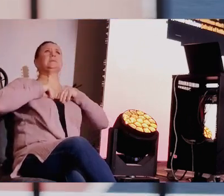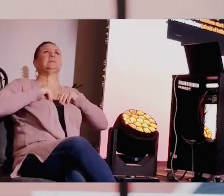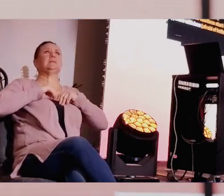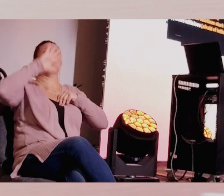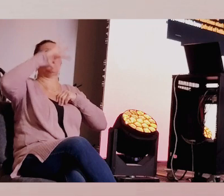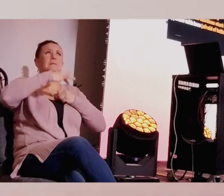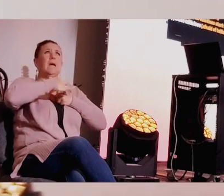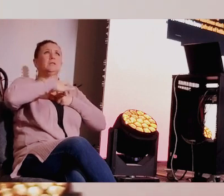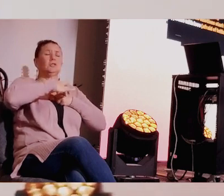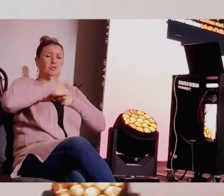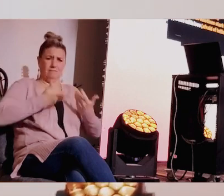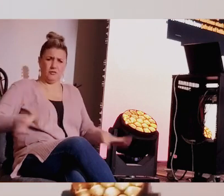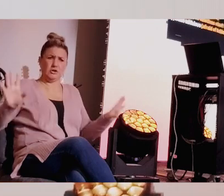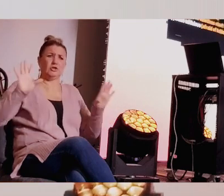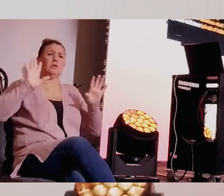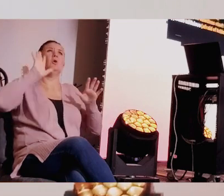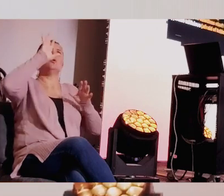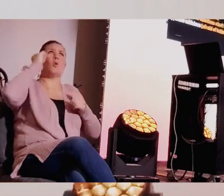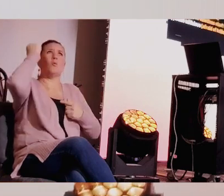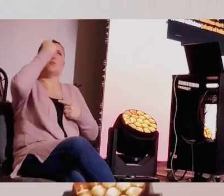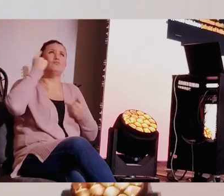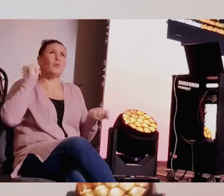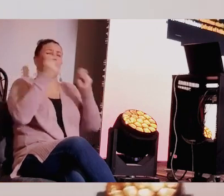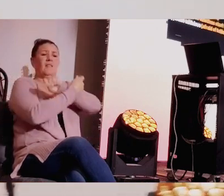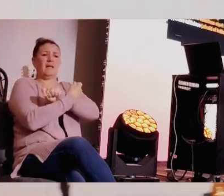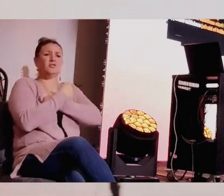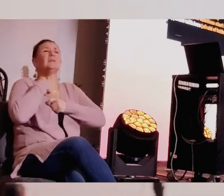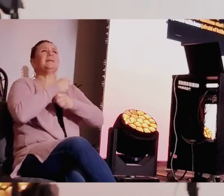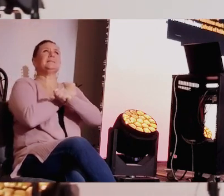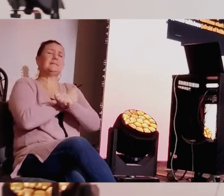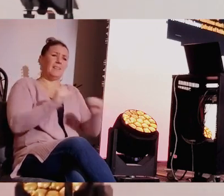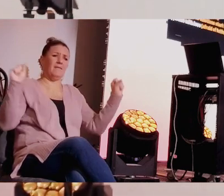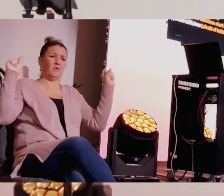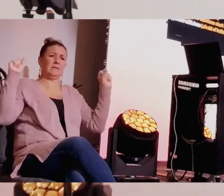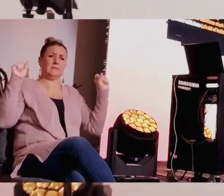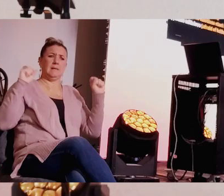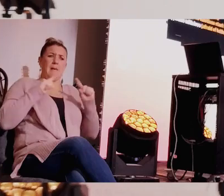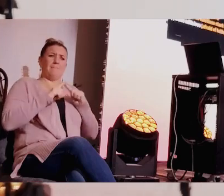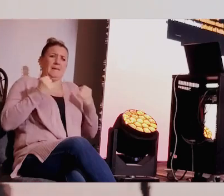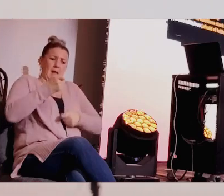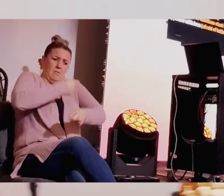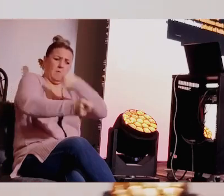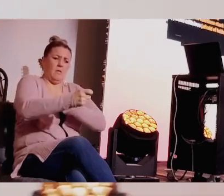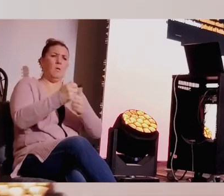I received your touch. I received your revelation. I received your deliverance. Now infill me with the